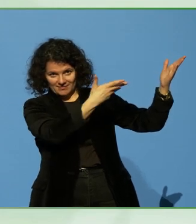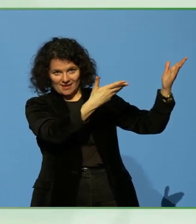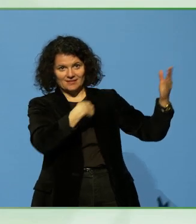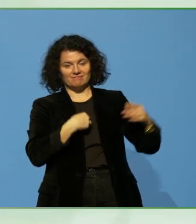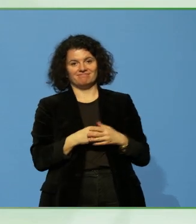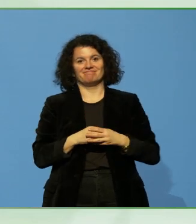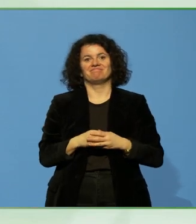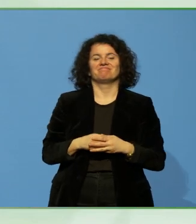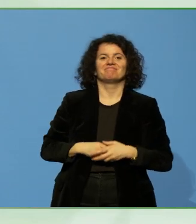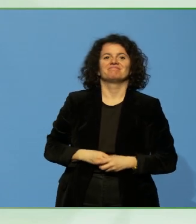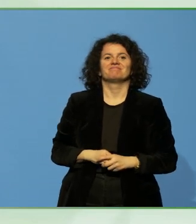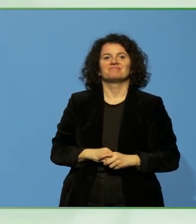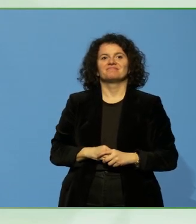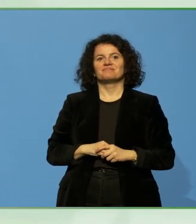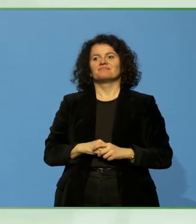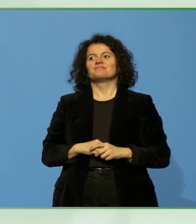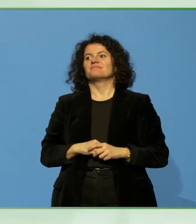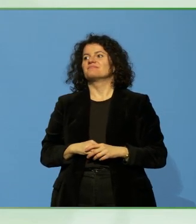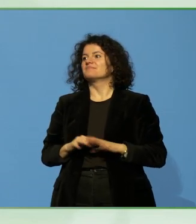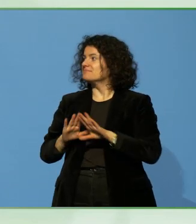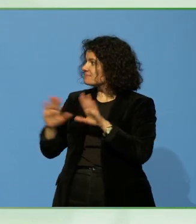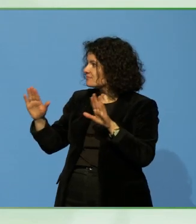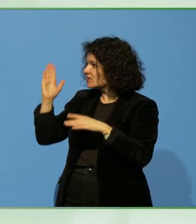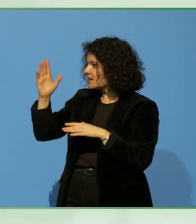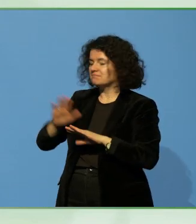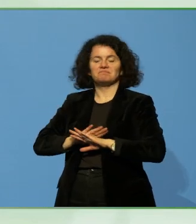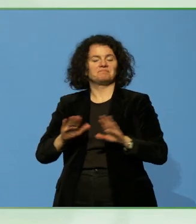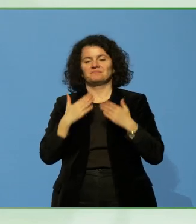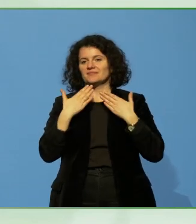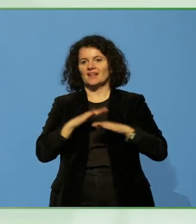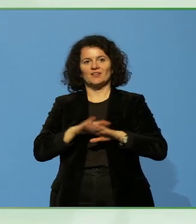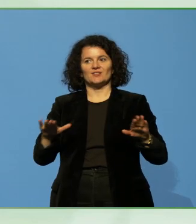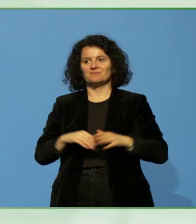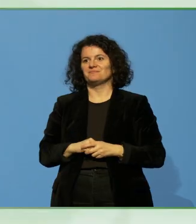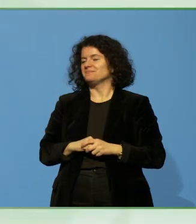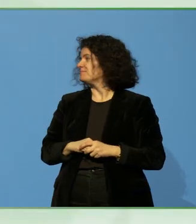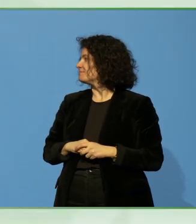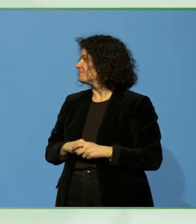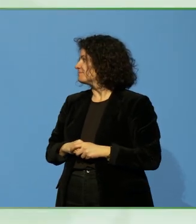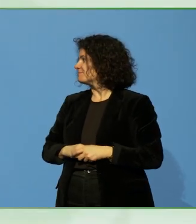Not at all. Thank you. Thanks, everyone. Thank you. Thank you.